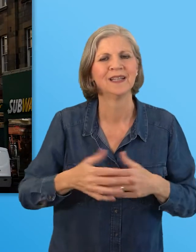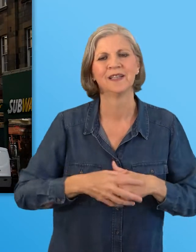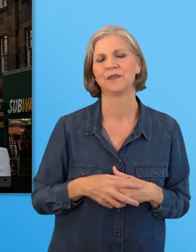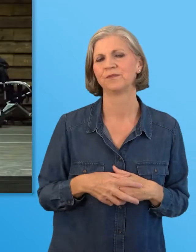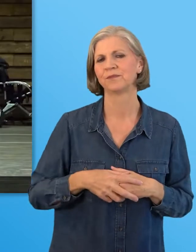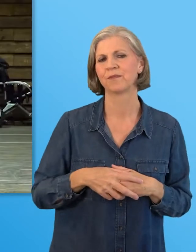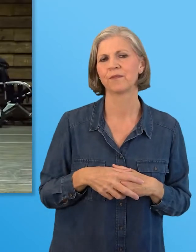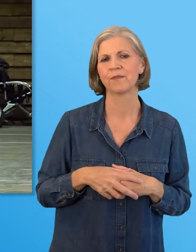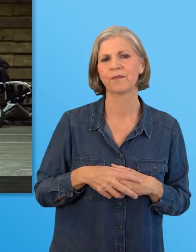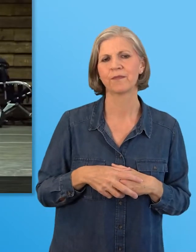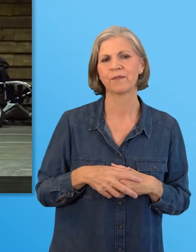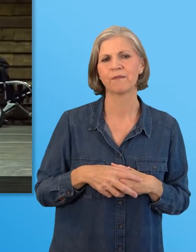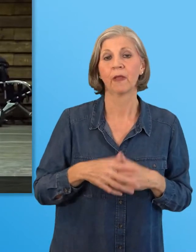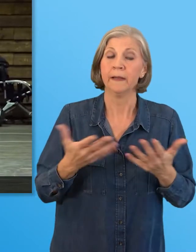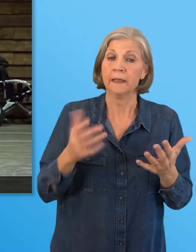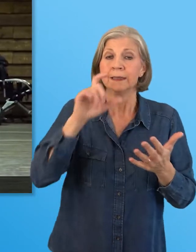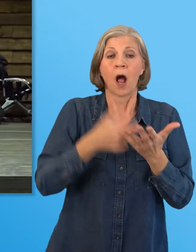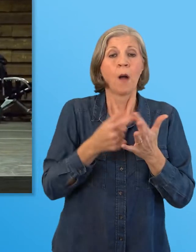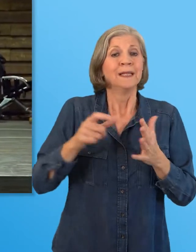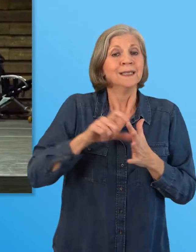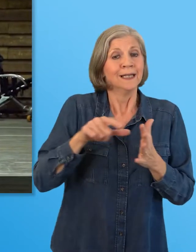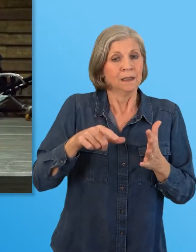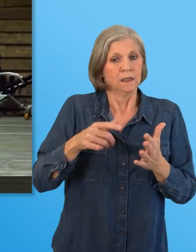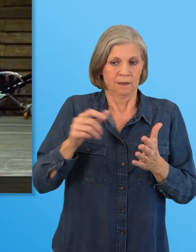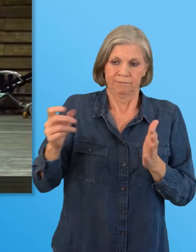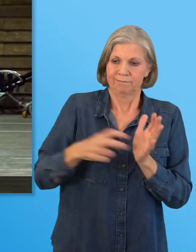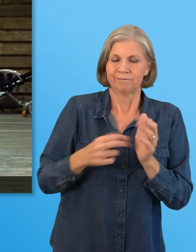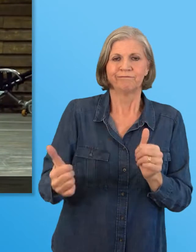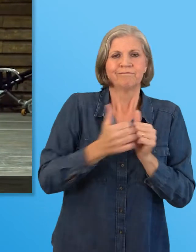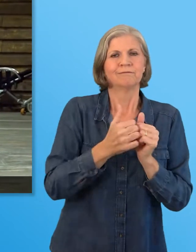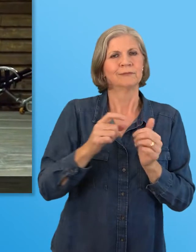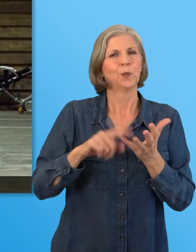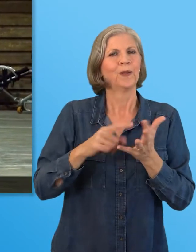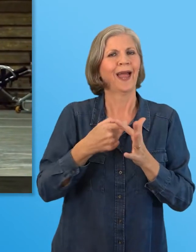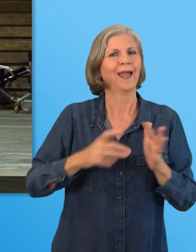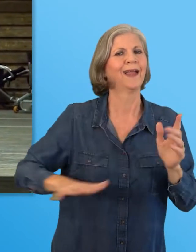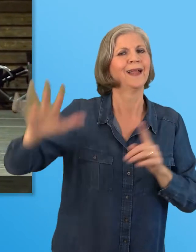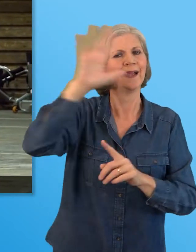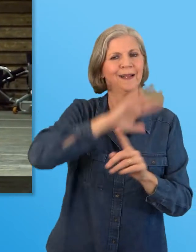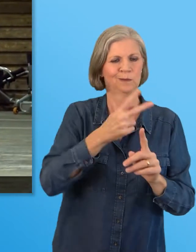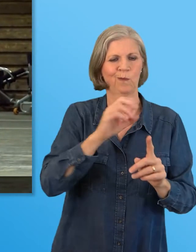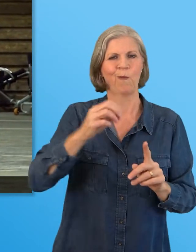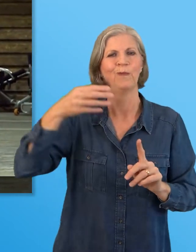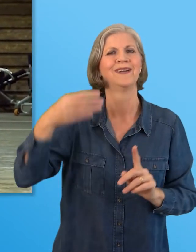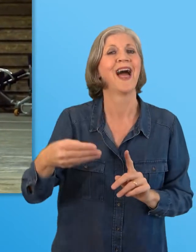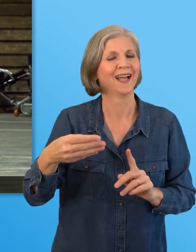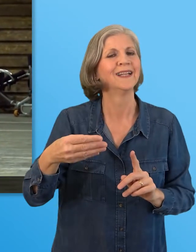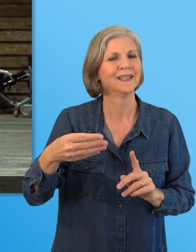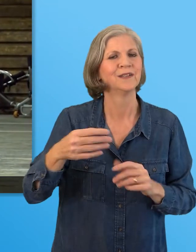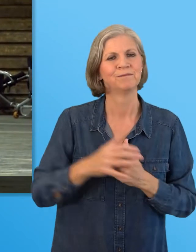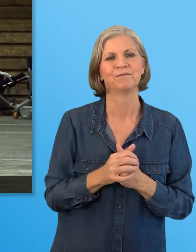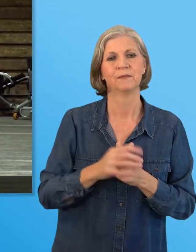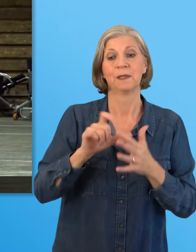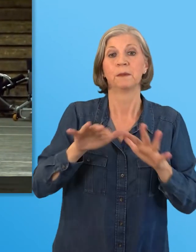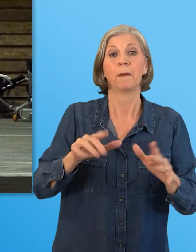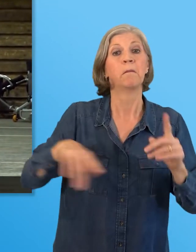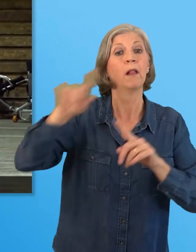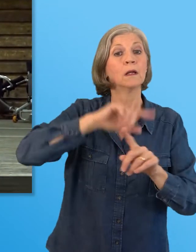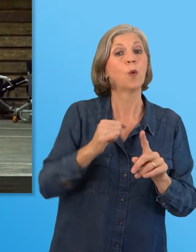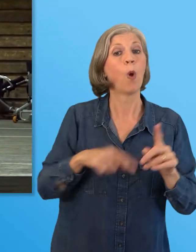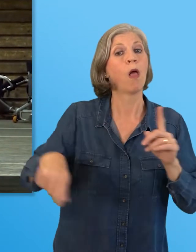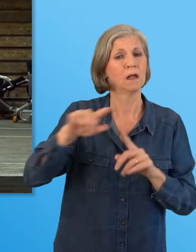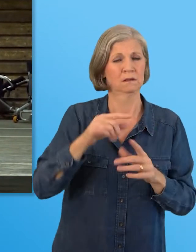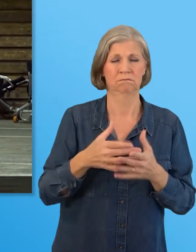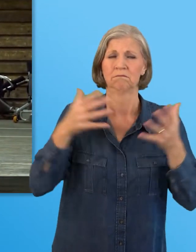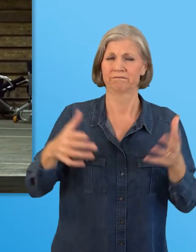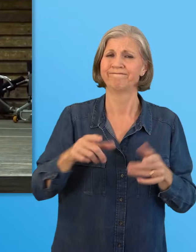protected. Even though the CRPD was signed by the UK in 2009, disabled people in